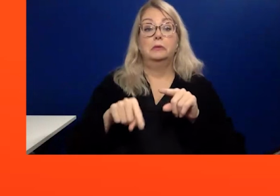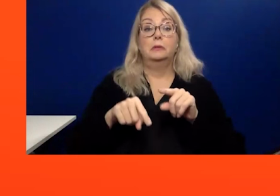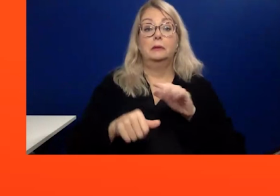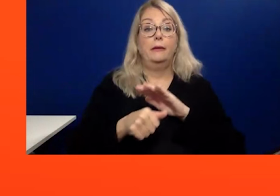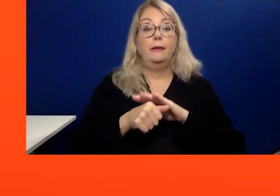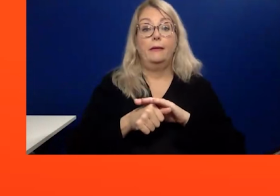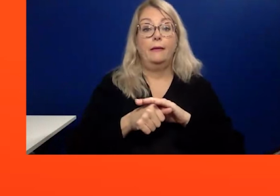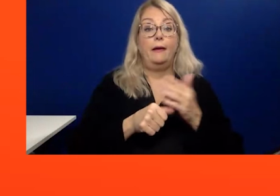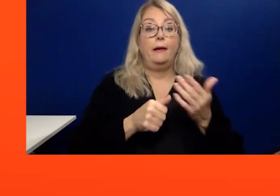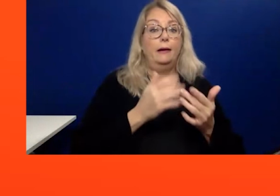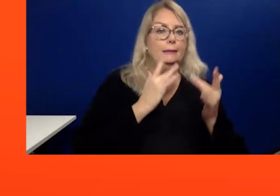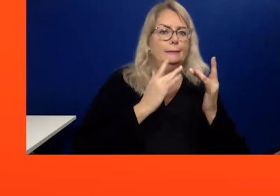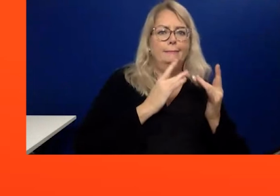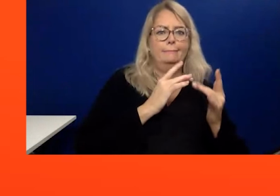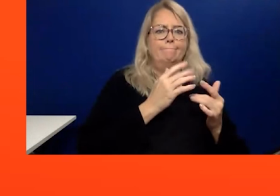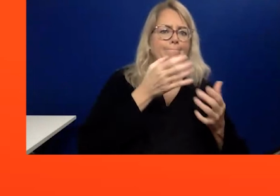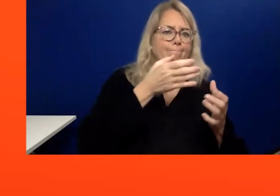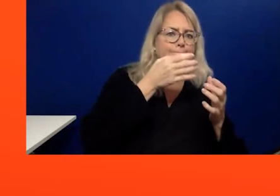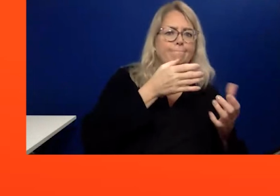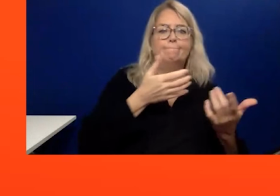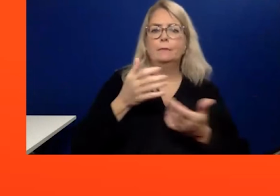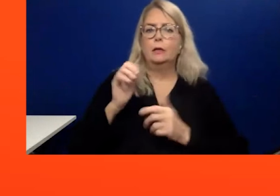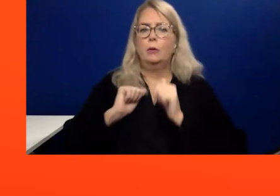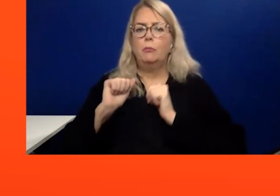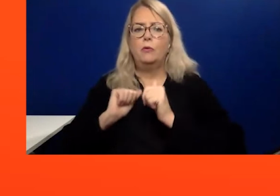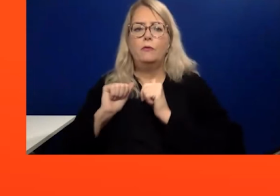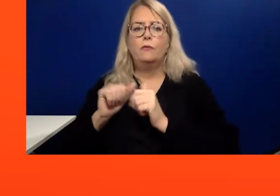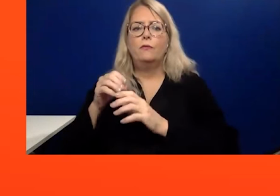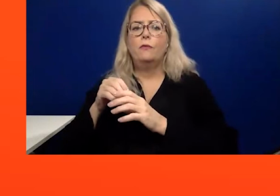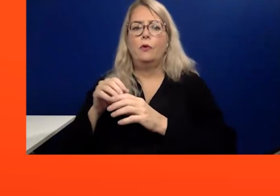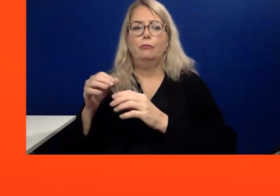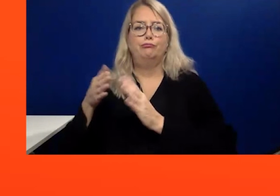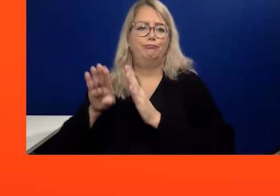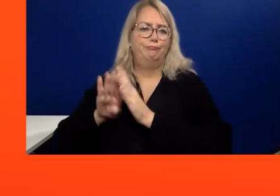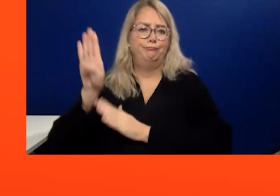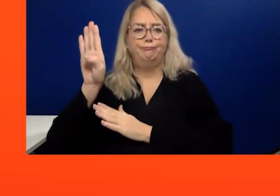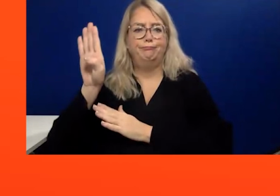by performing well in another and earning an overall passing grade.